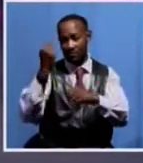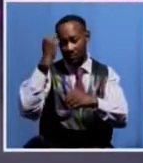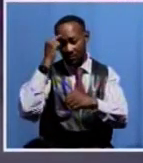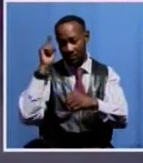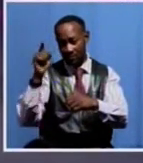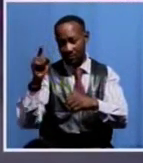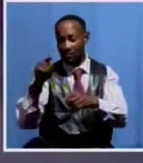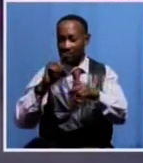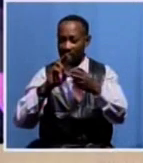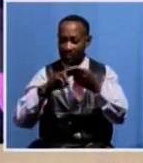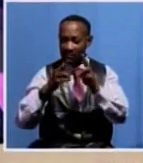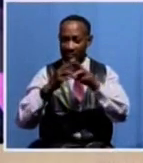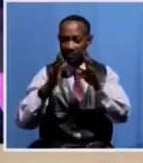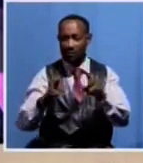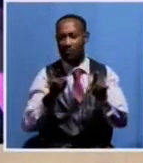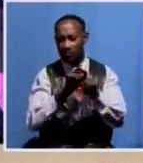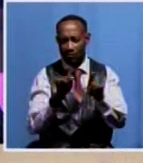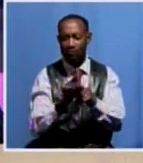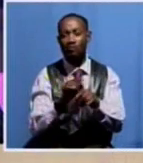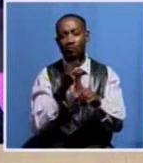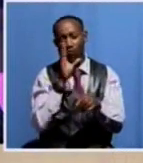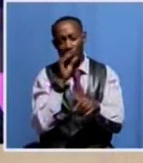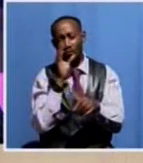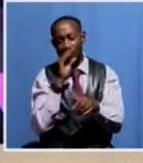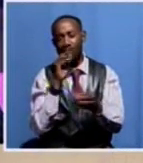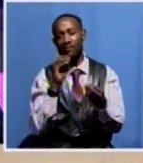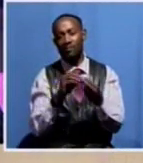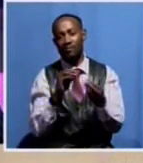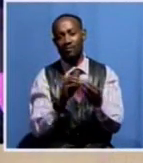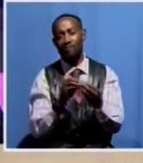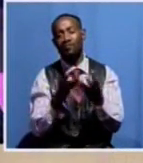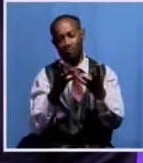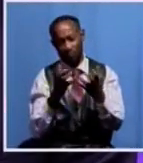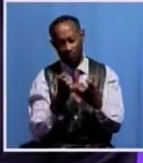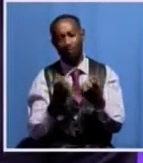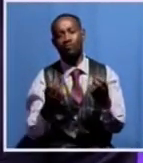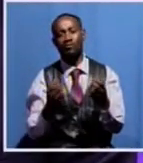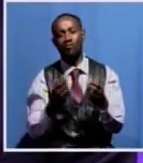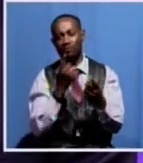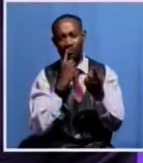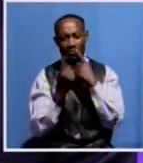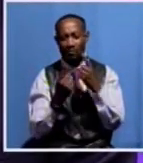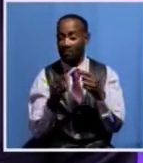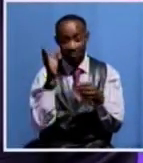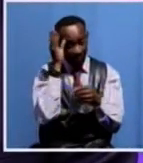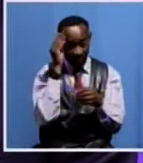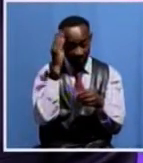The stakeholders were really also speaking and trying to get their voice in. That's not my experience. My experience was